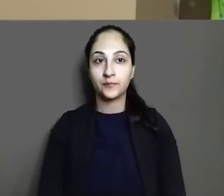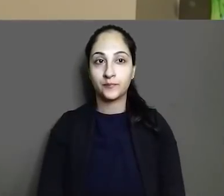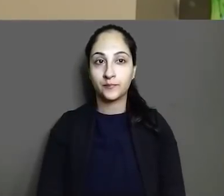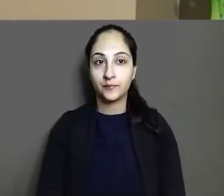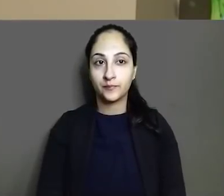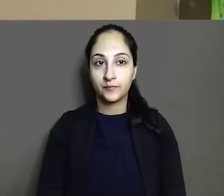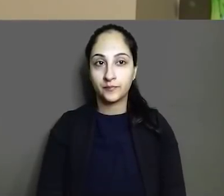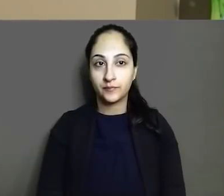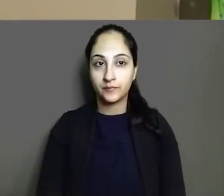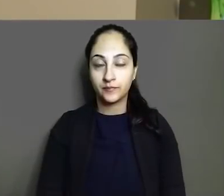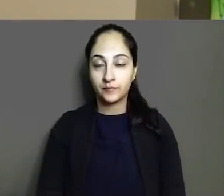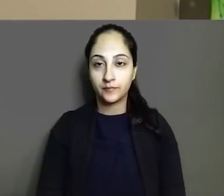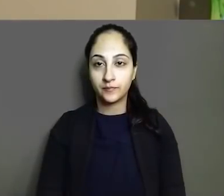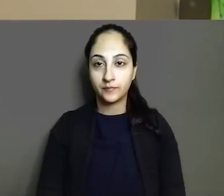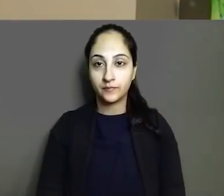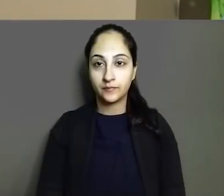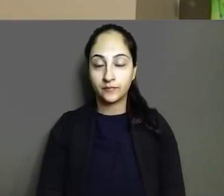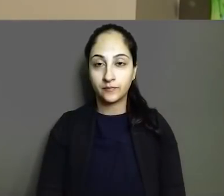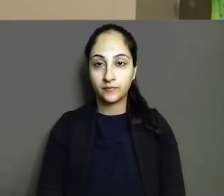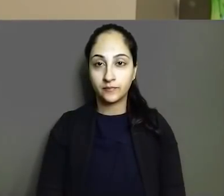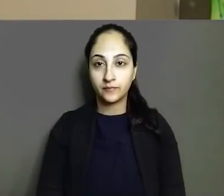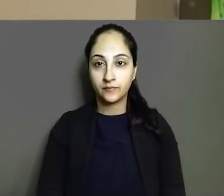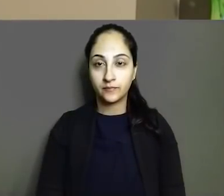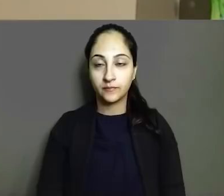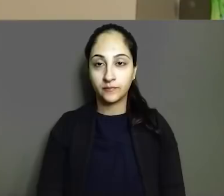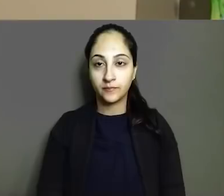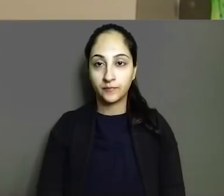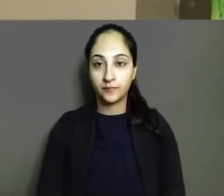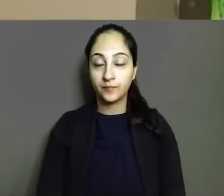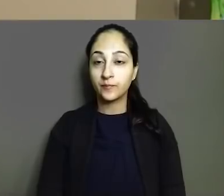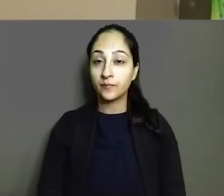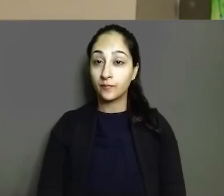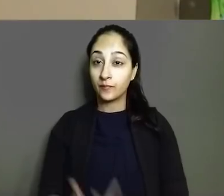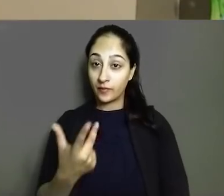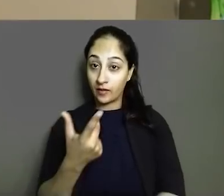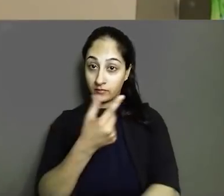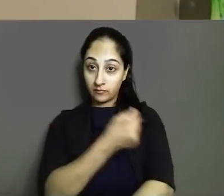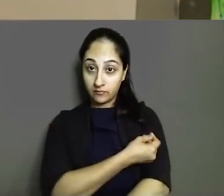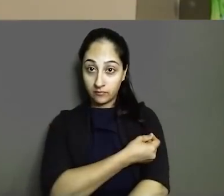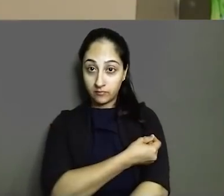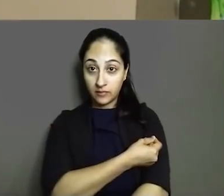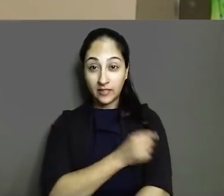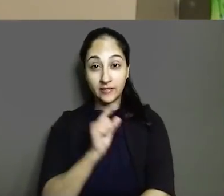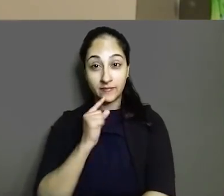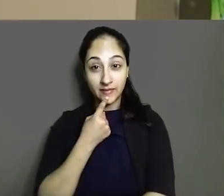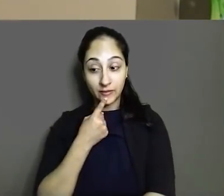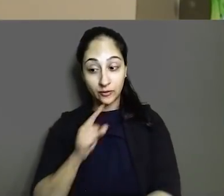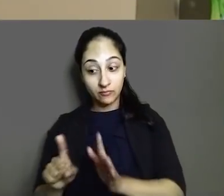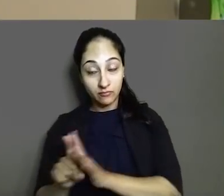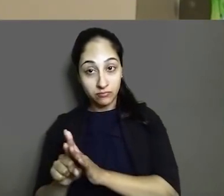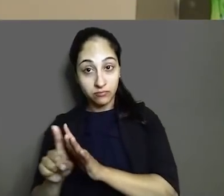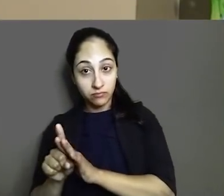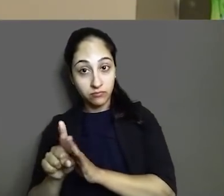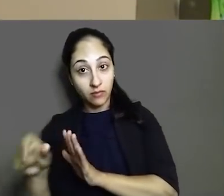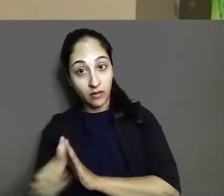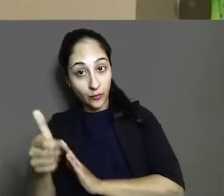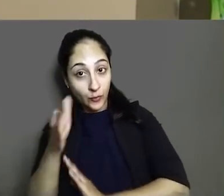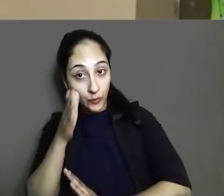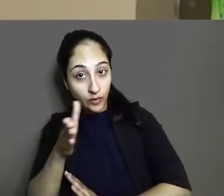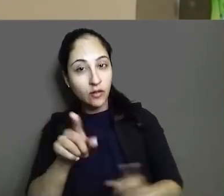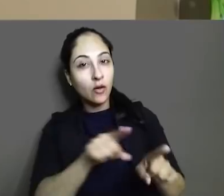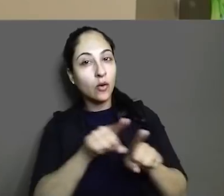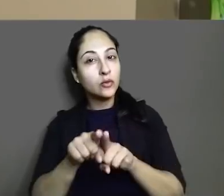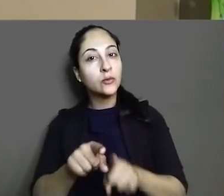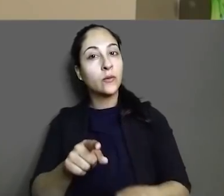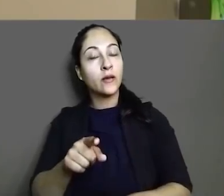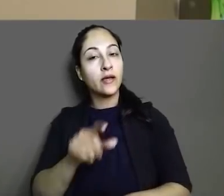enough information based on the clinical trials that were done on these vaccines that are available to us right now about pregnant or